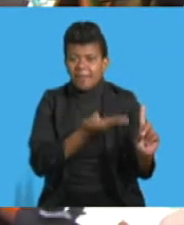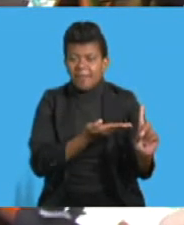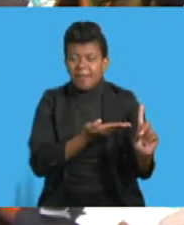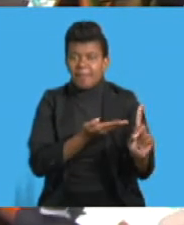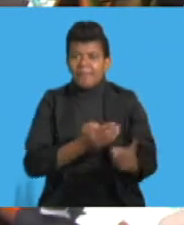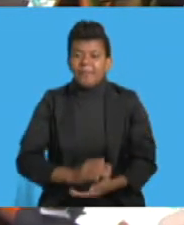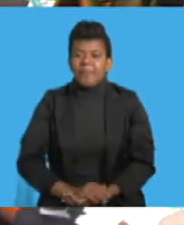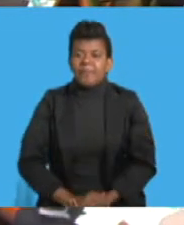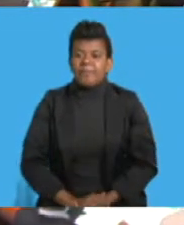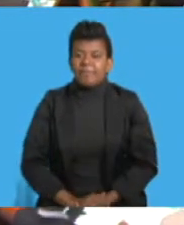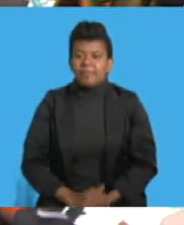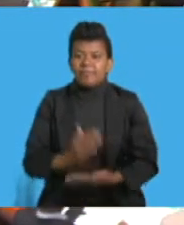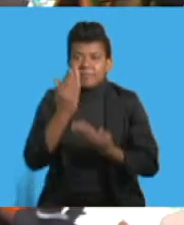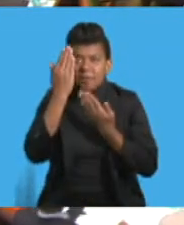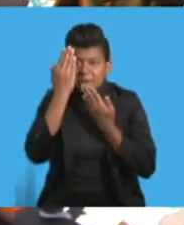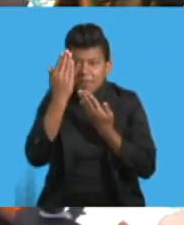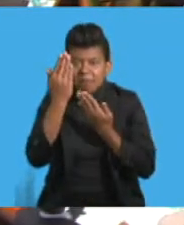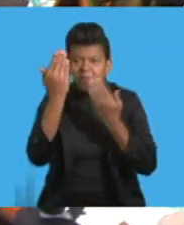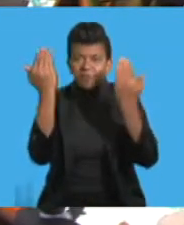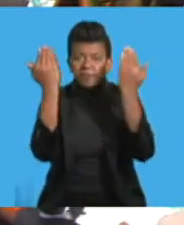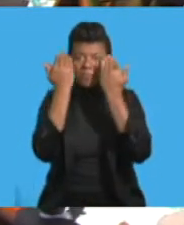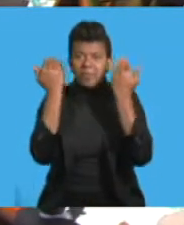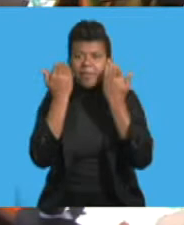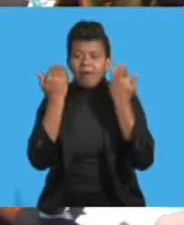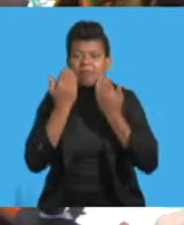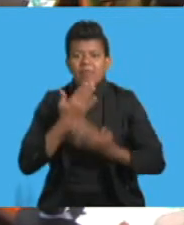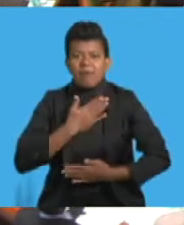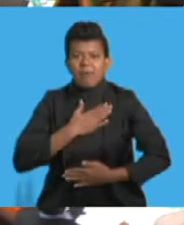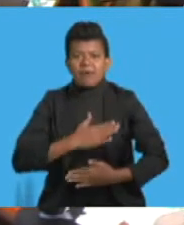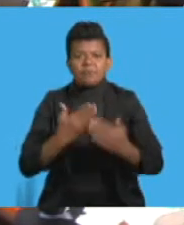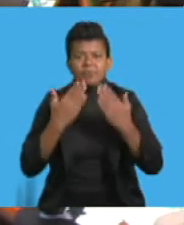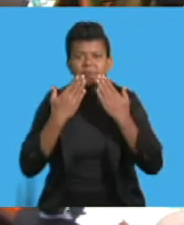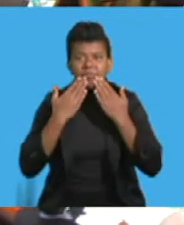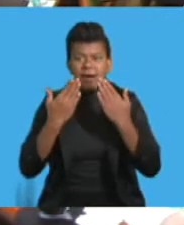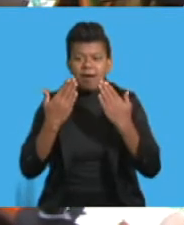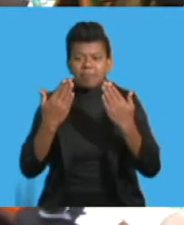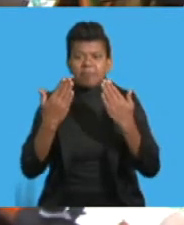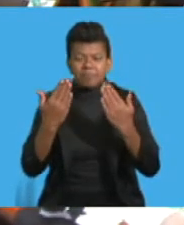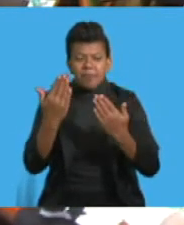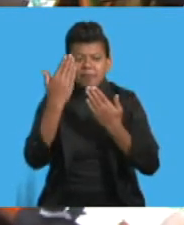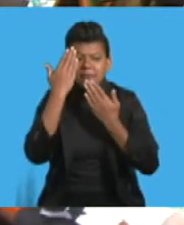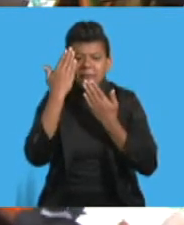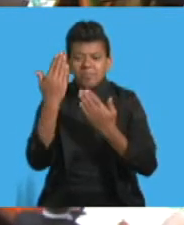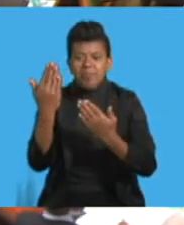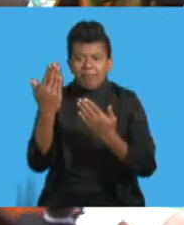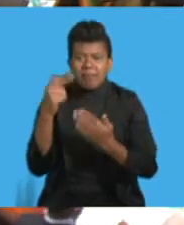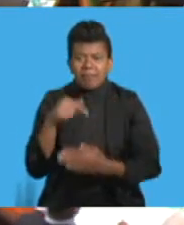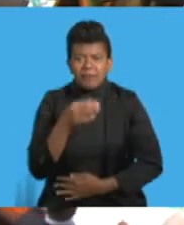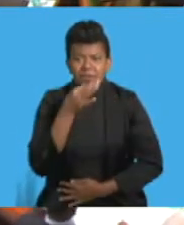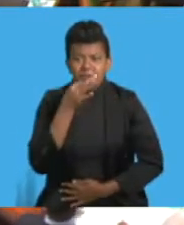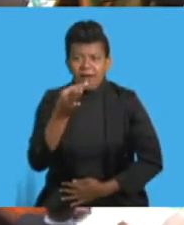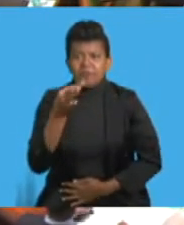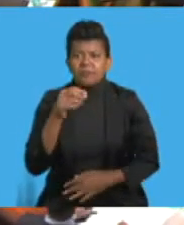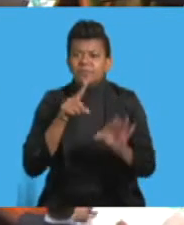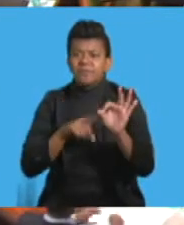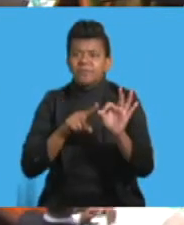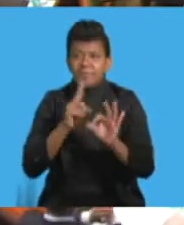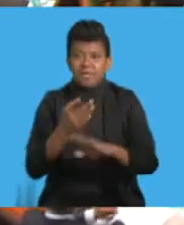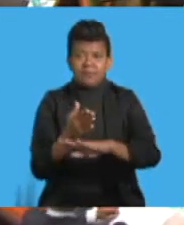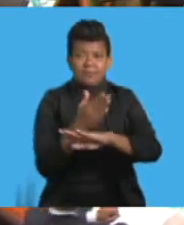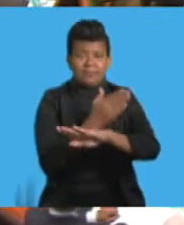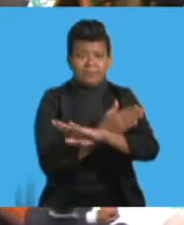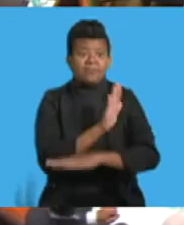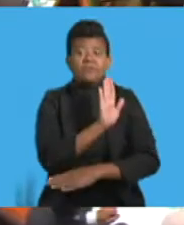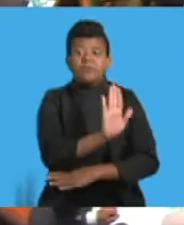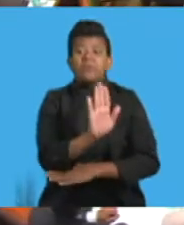Honorable Speaker, I want to thank the Honorable Member for asking this question. But before that, Honorable Speaker, I wish